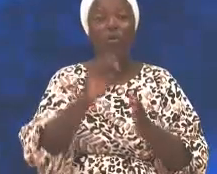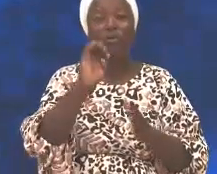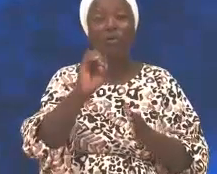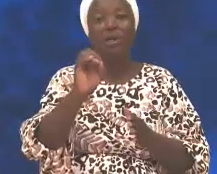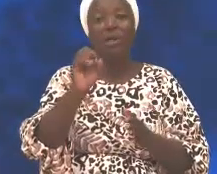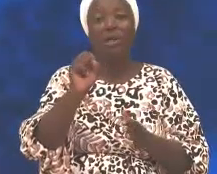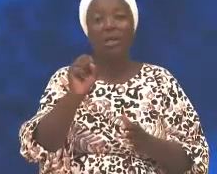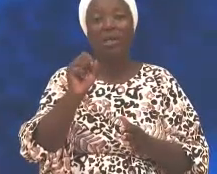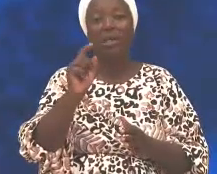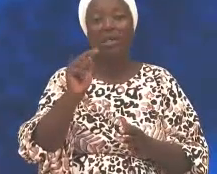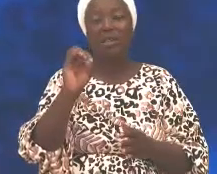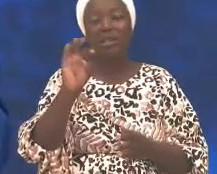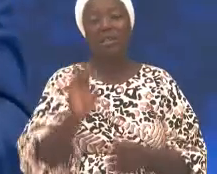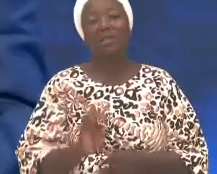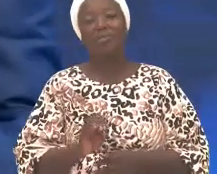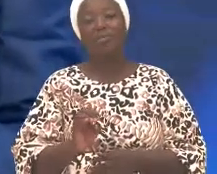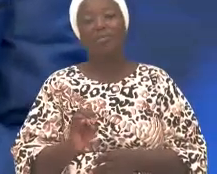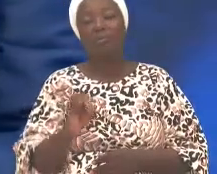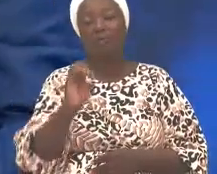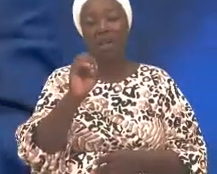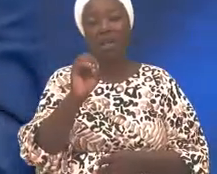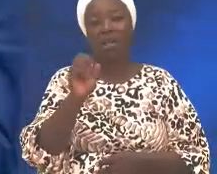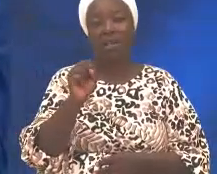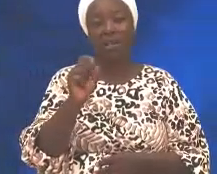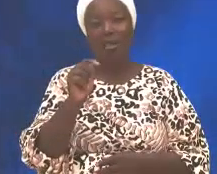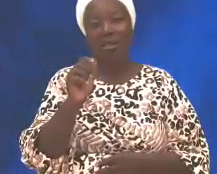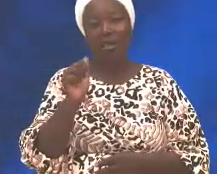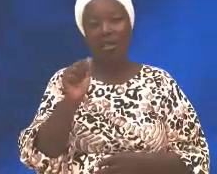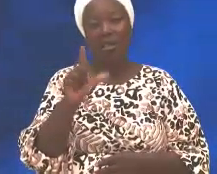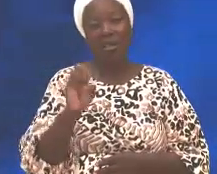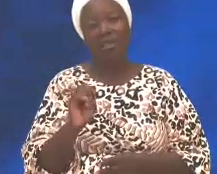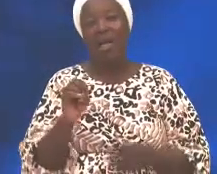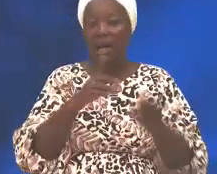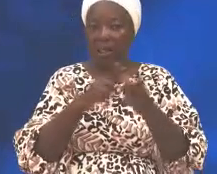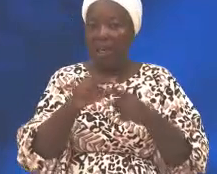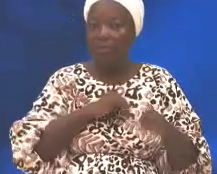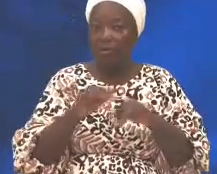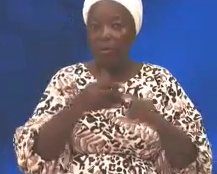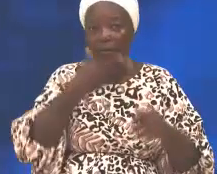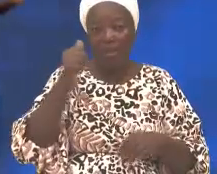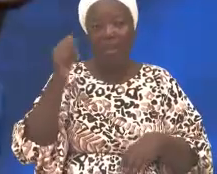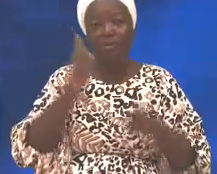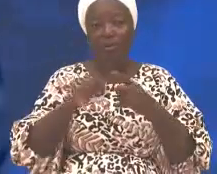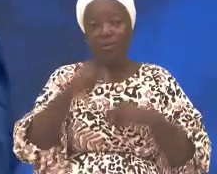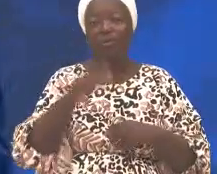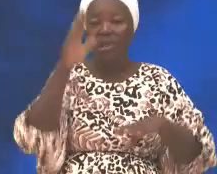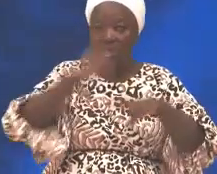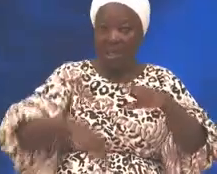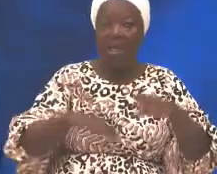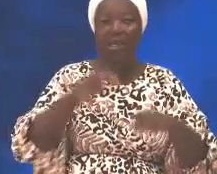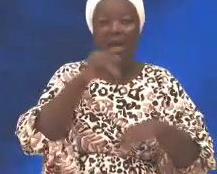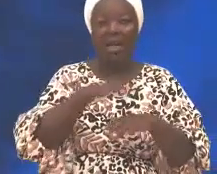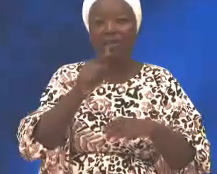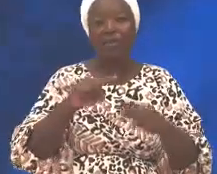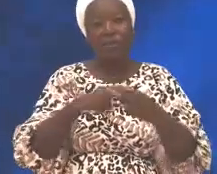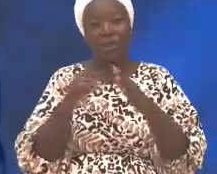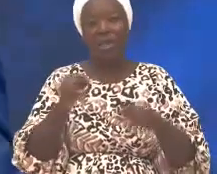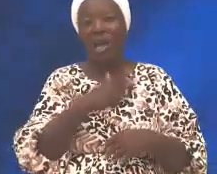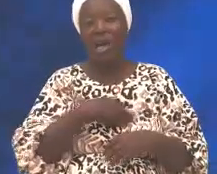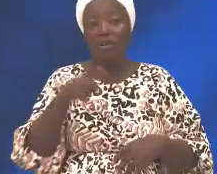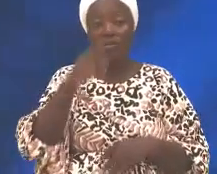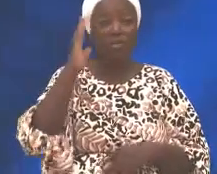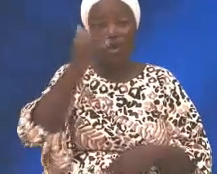old estate, and will do better unto you than at your beginnings, and ye shall know that